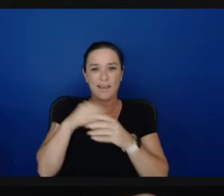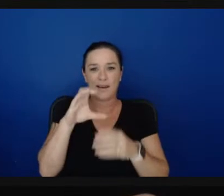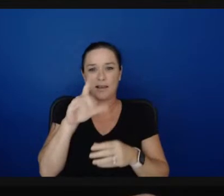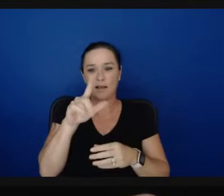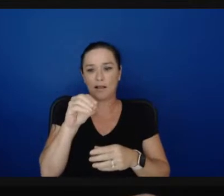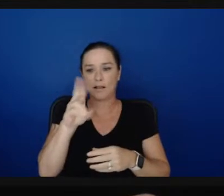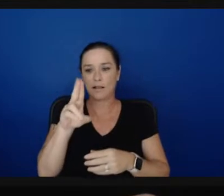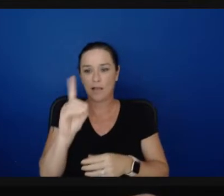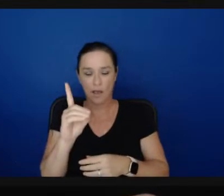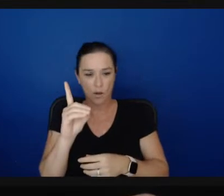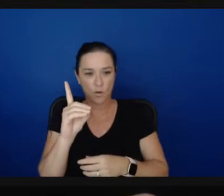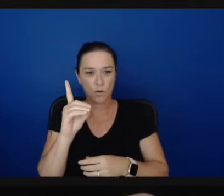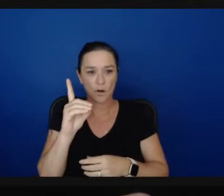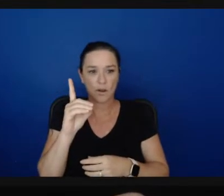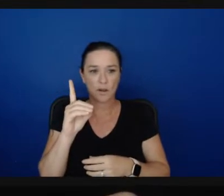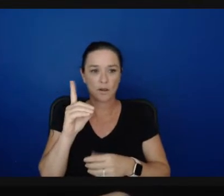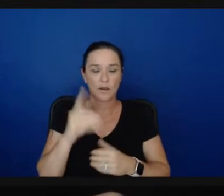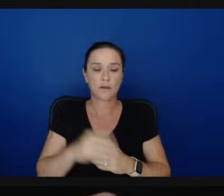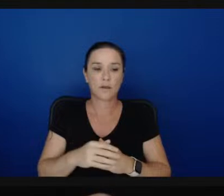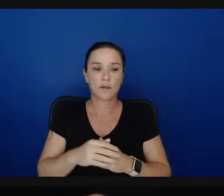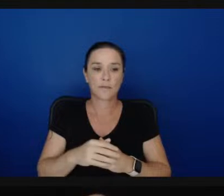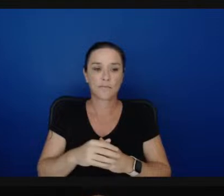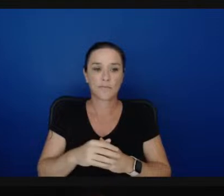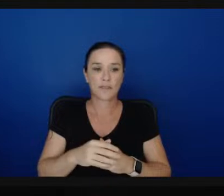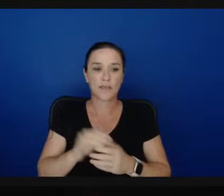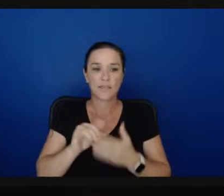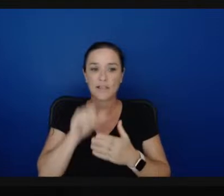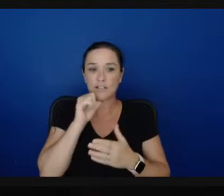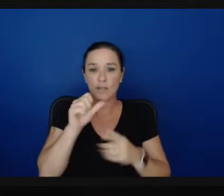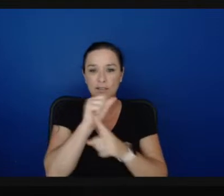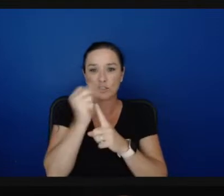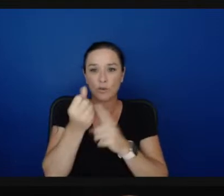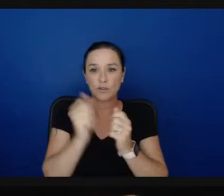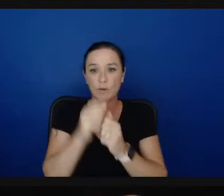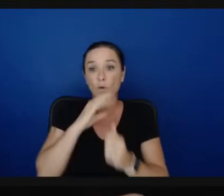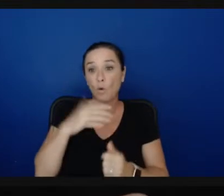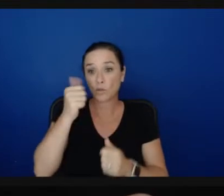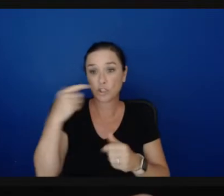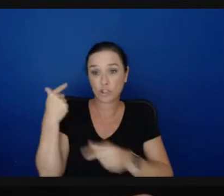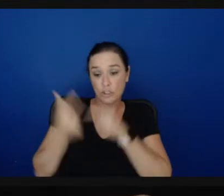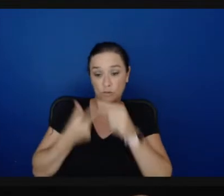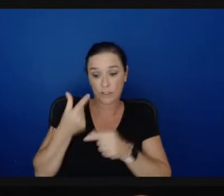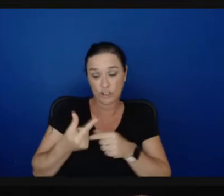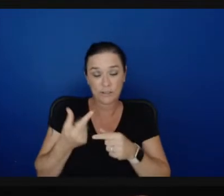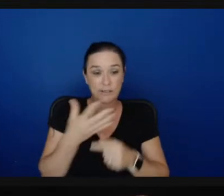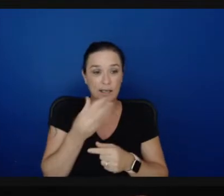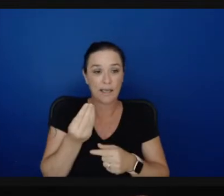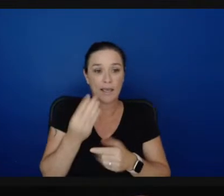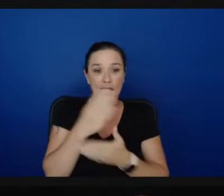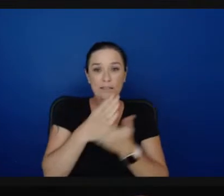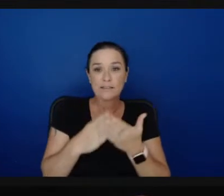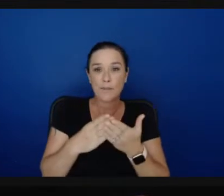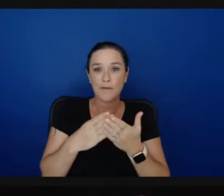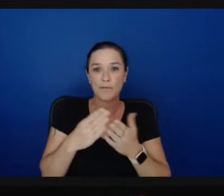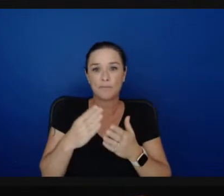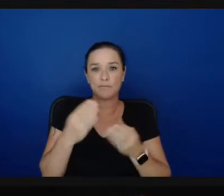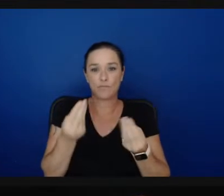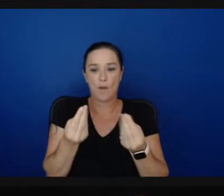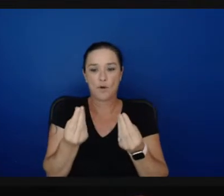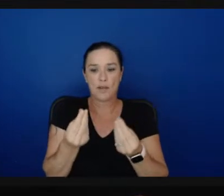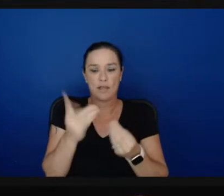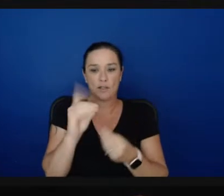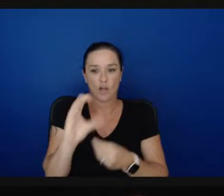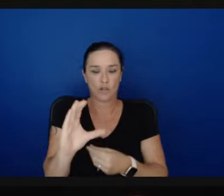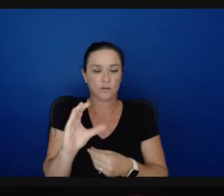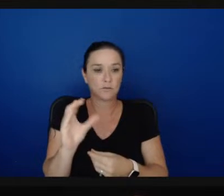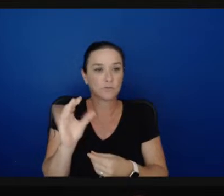not how it is with the older generation sometimes, and some of the property documents especially, right?